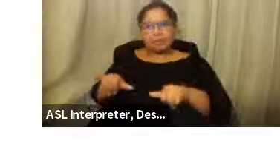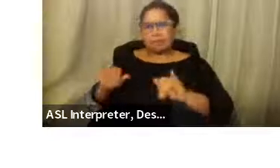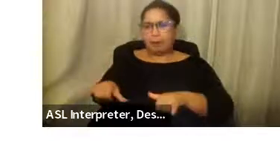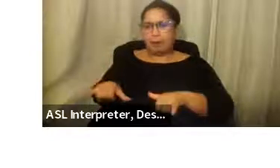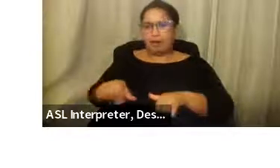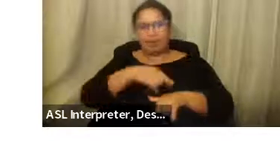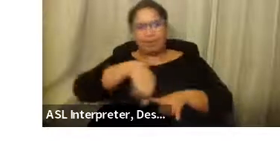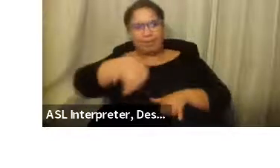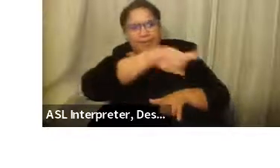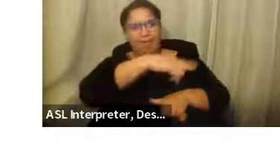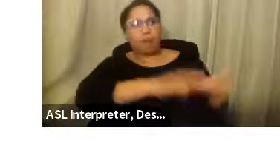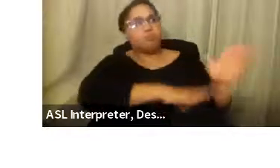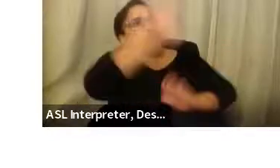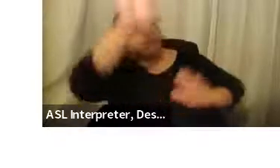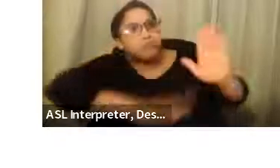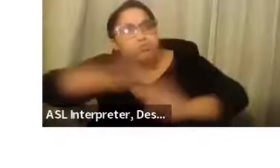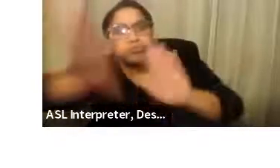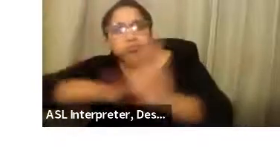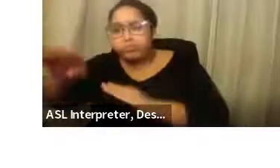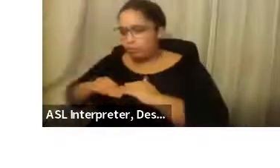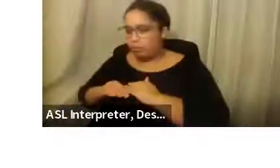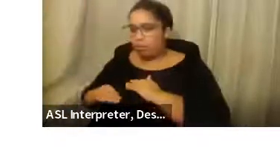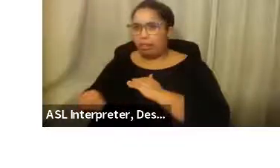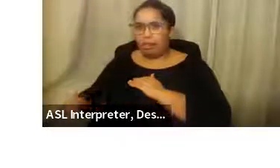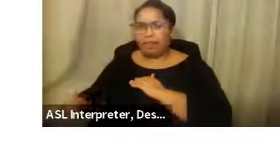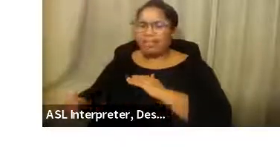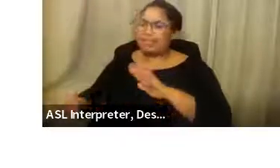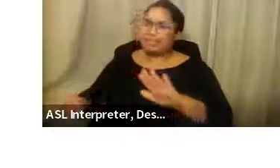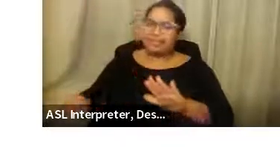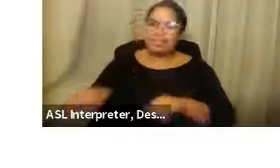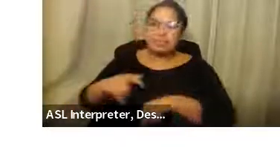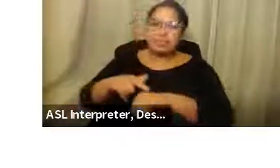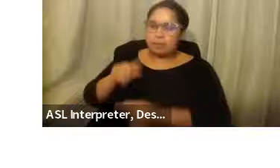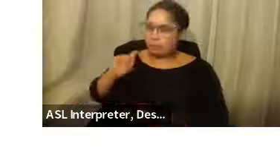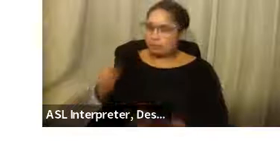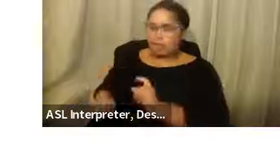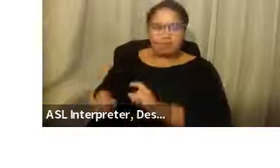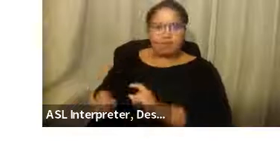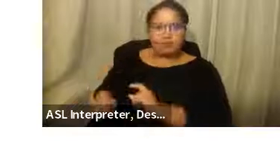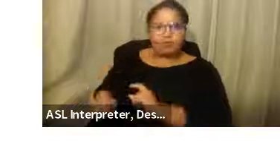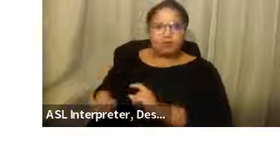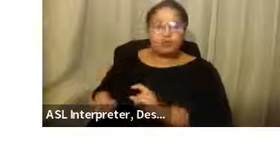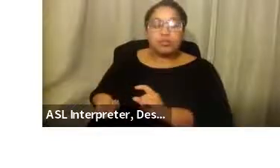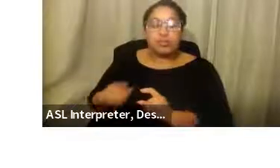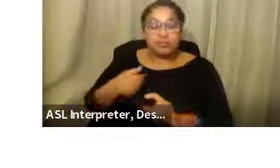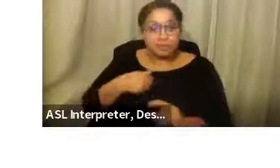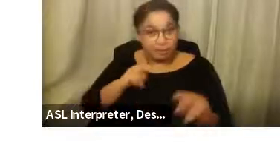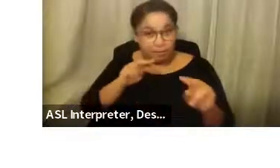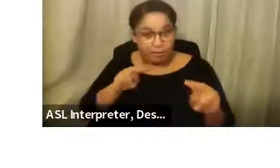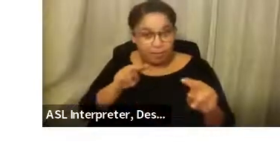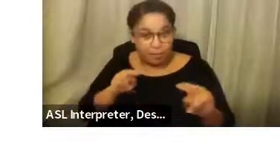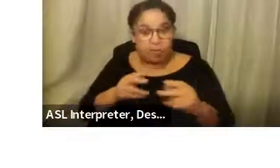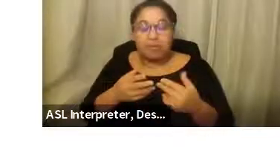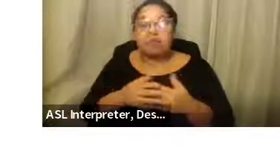system for all those decades, and it's time to change. And I look forward to being able